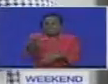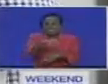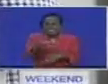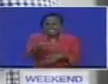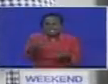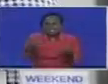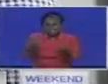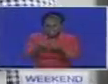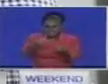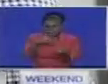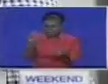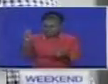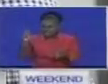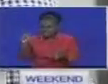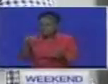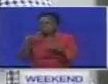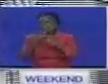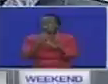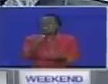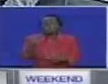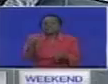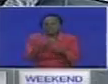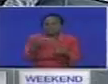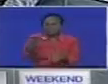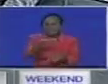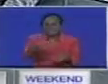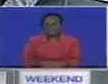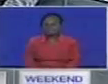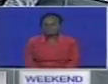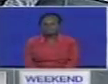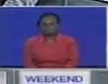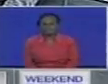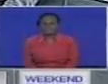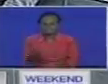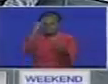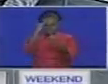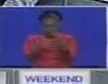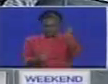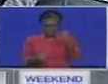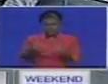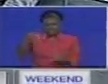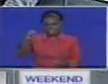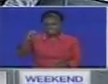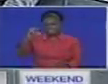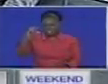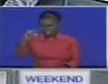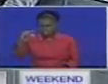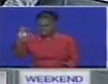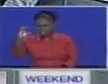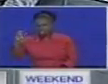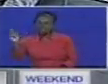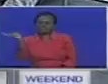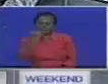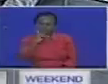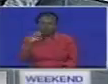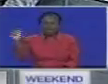in TNA, it's not from the part of the country I come from. Okay. Judith Pareno, finally, the NGC is tomorrow. Babu Namamba and